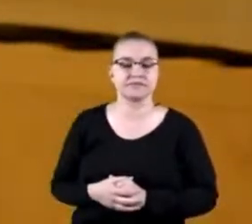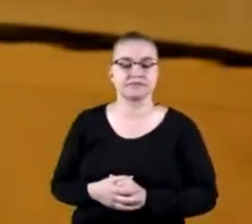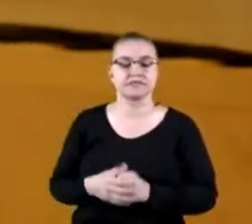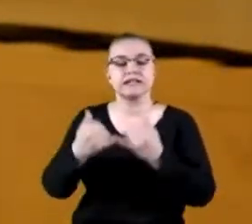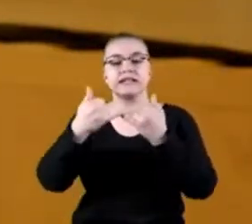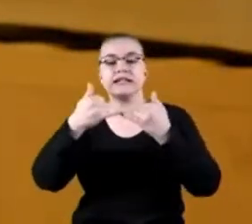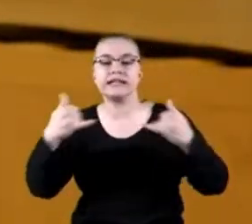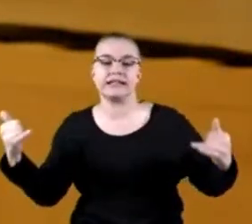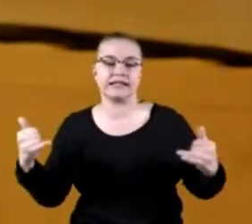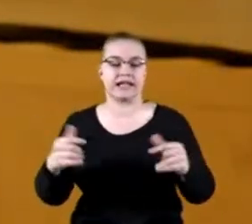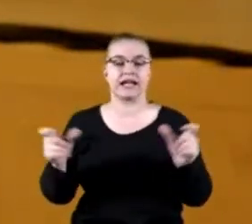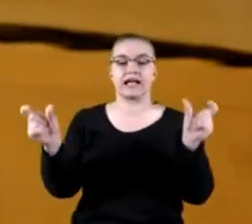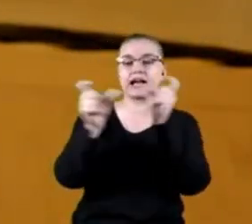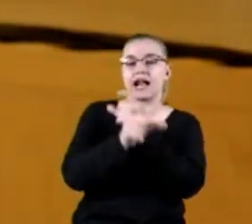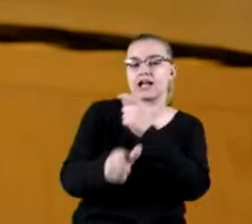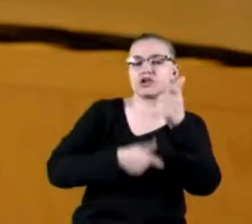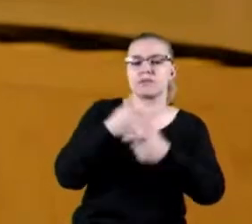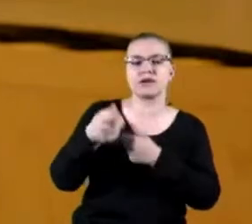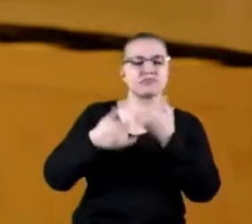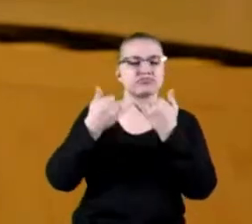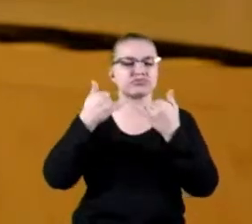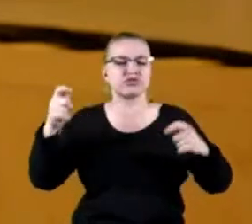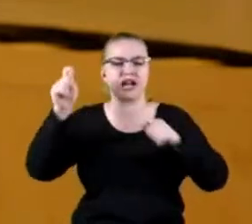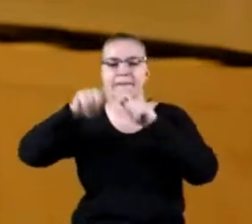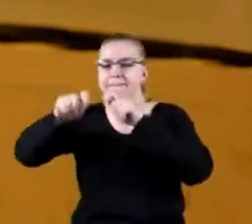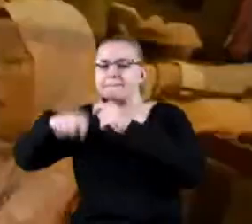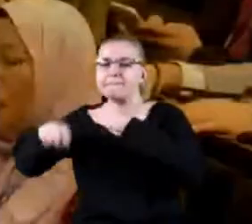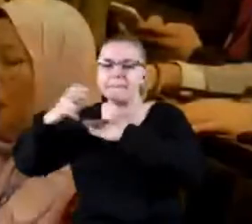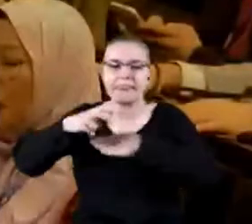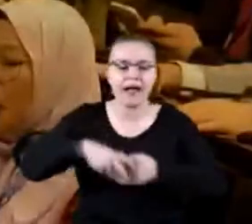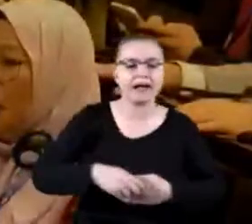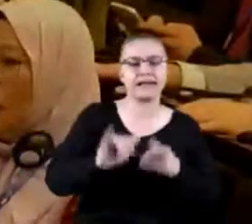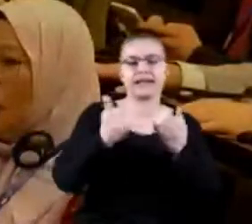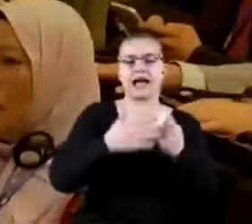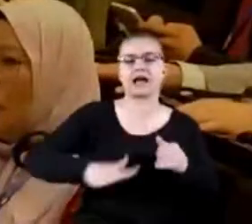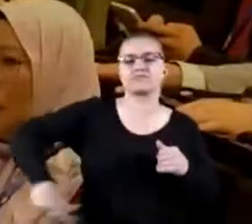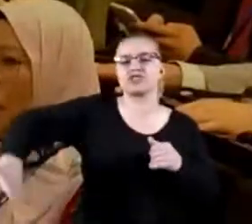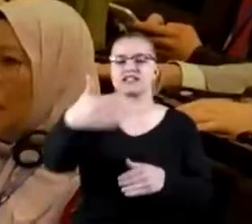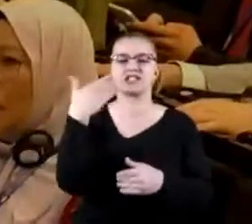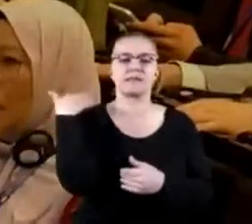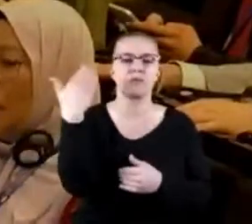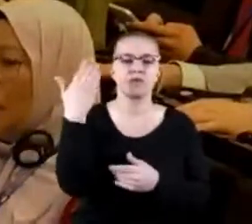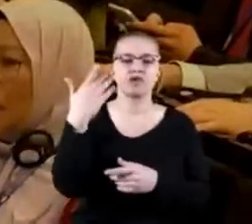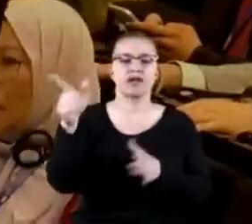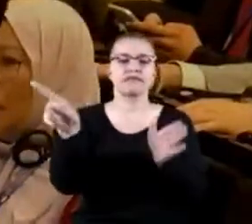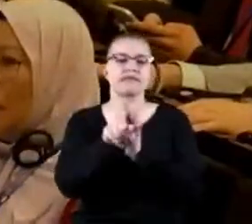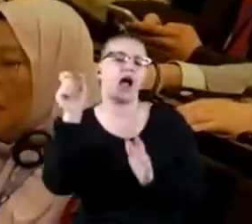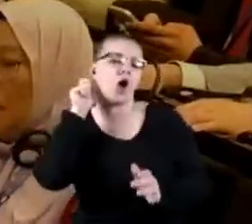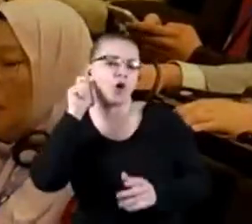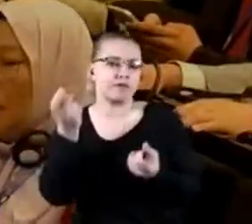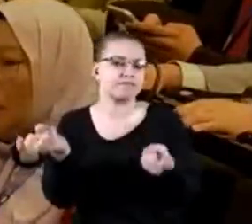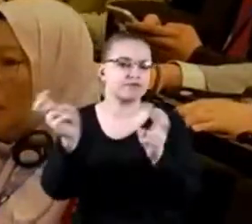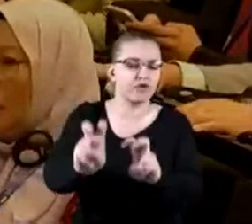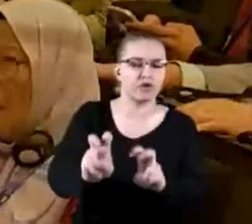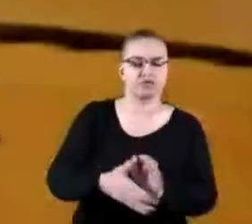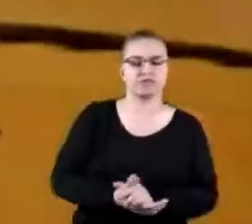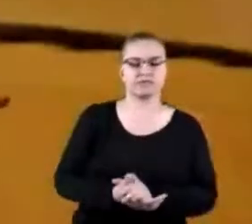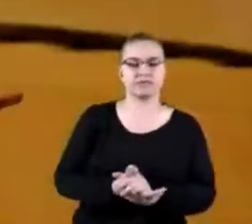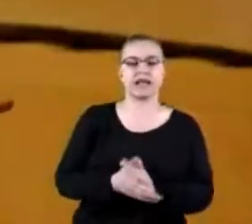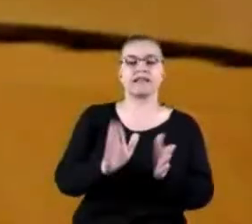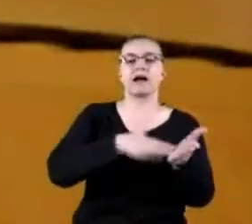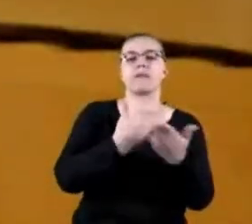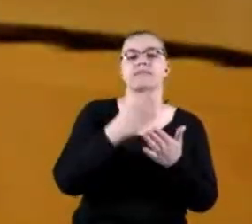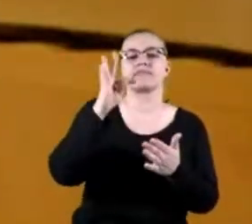promenades with women and how to improve public spaces with the view of women. Or we in Tangier, we help